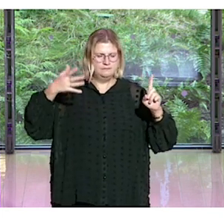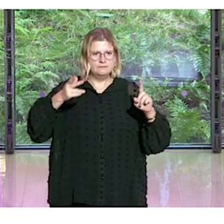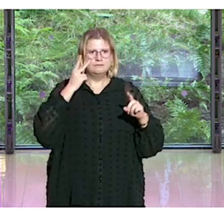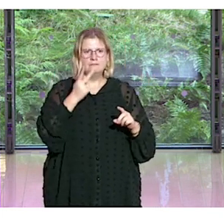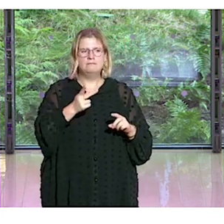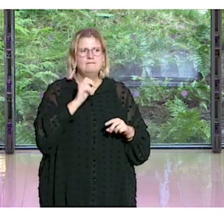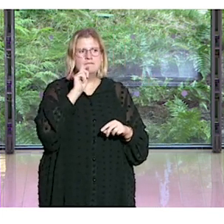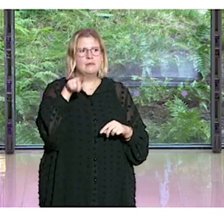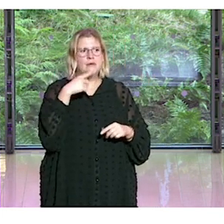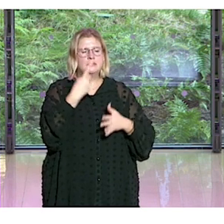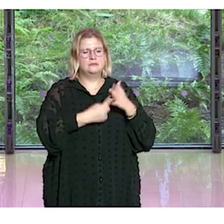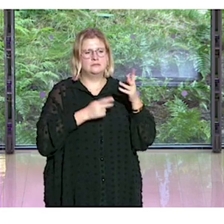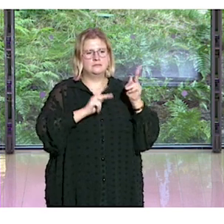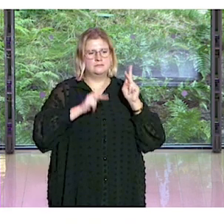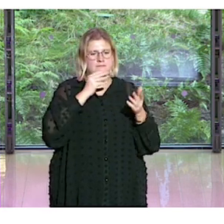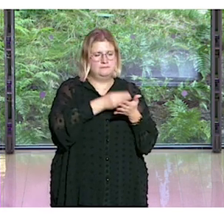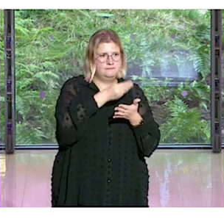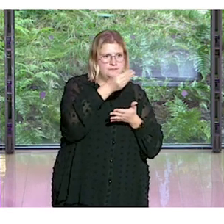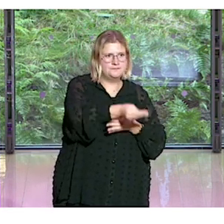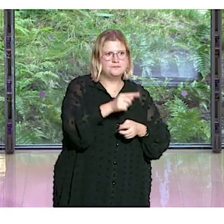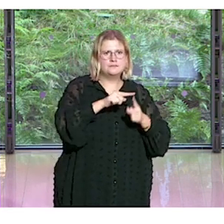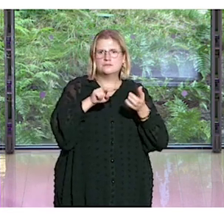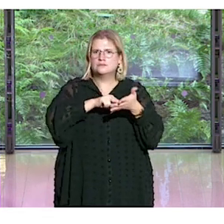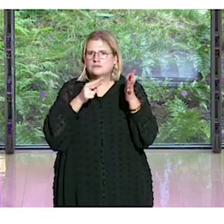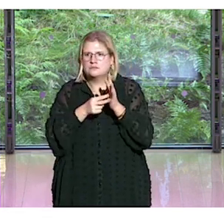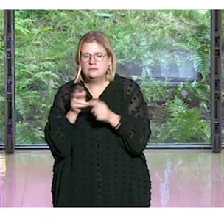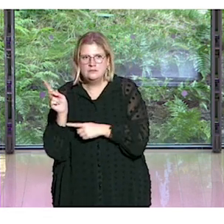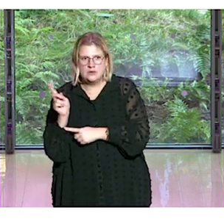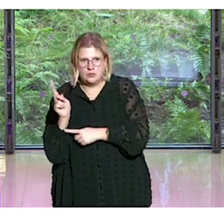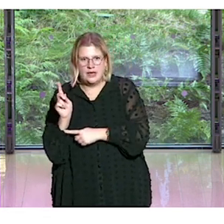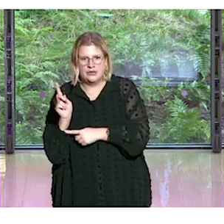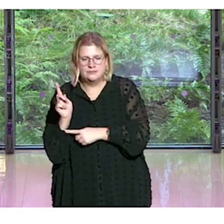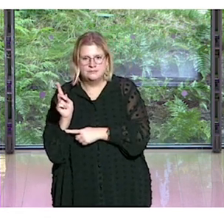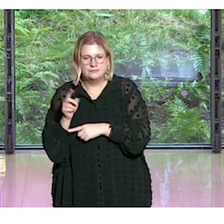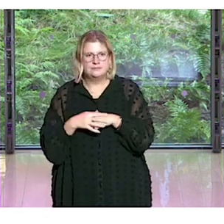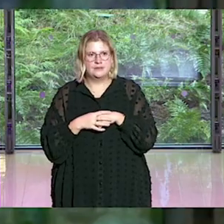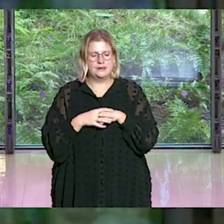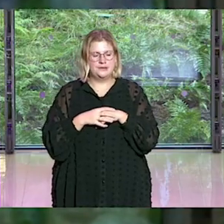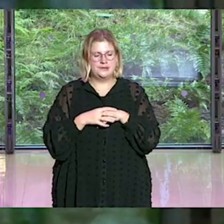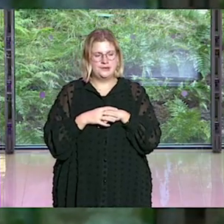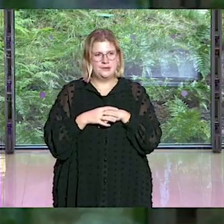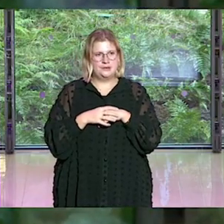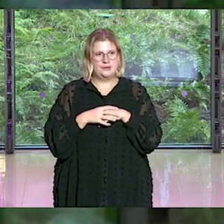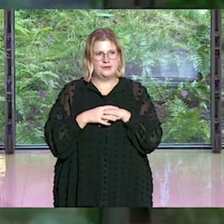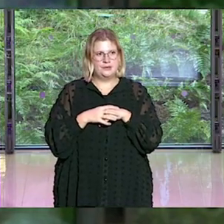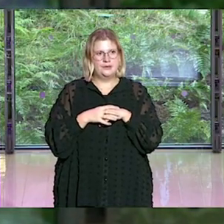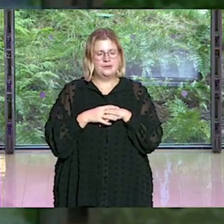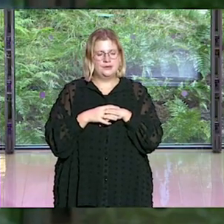people are buying, but where's the intent?